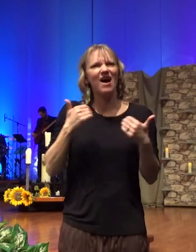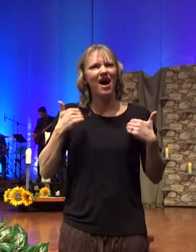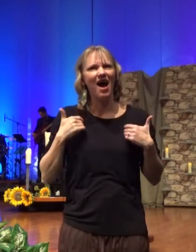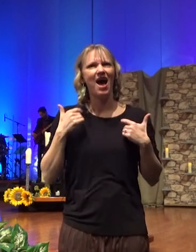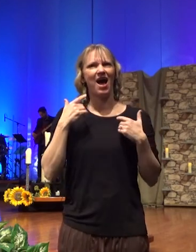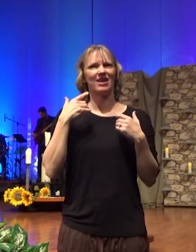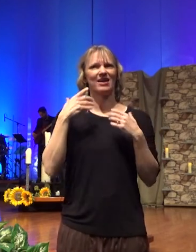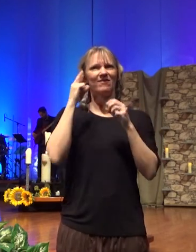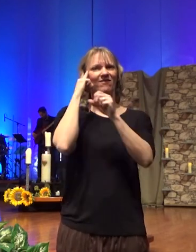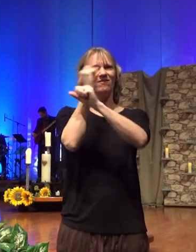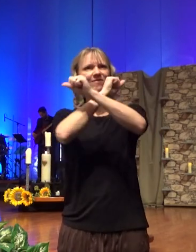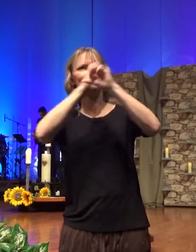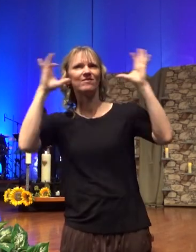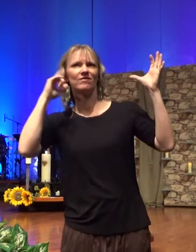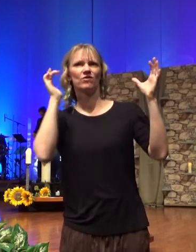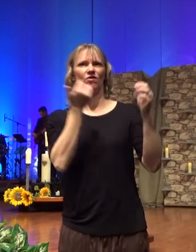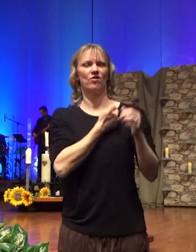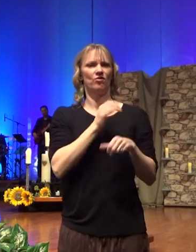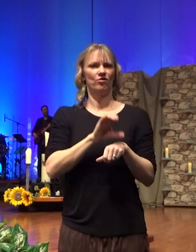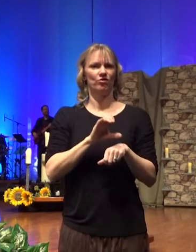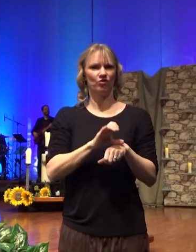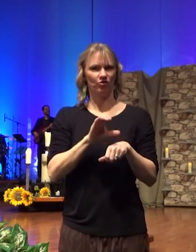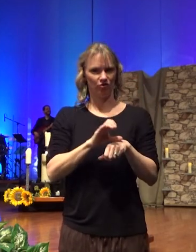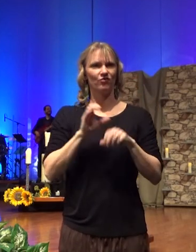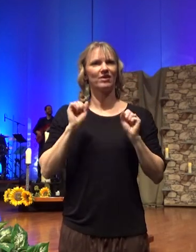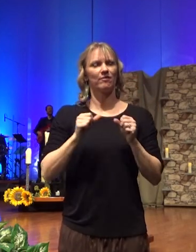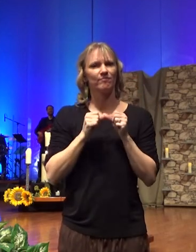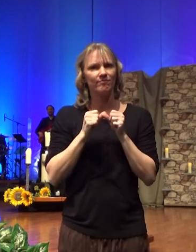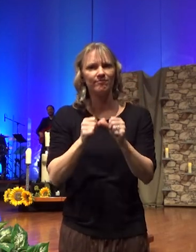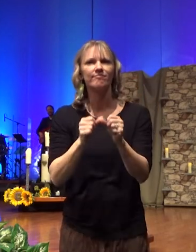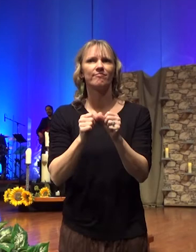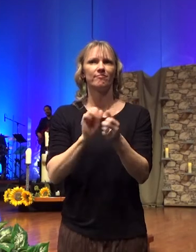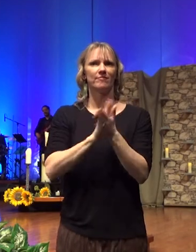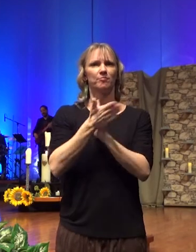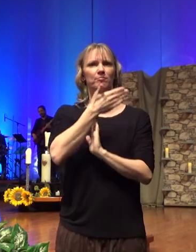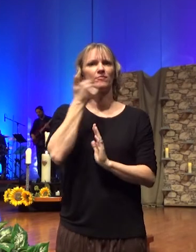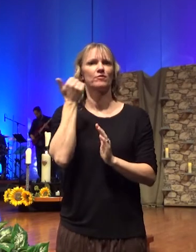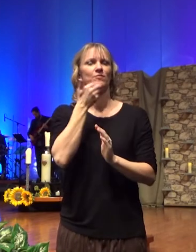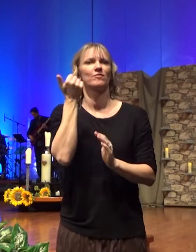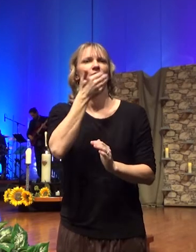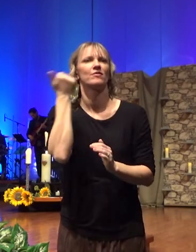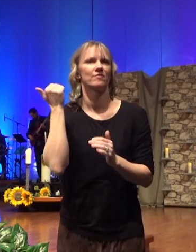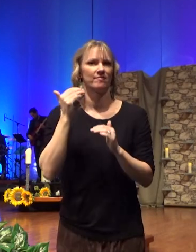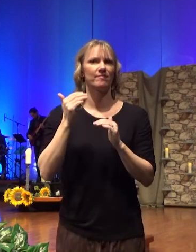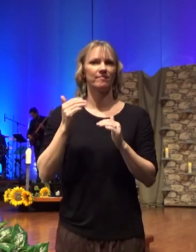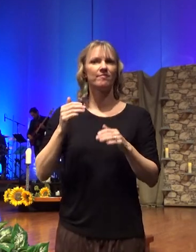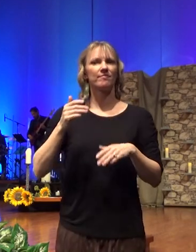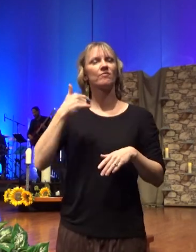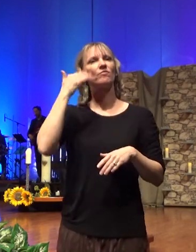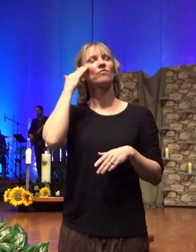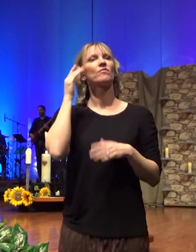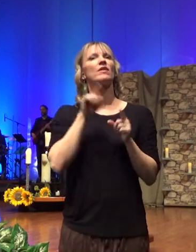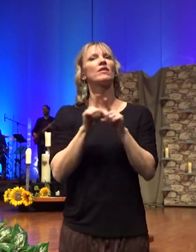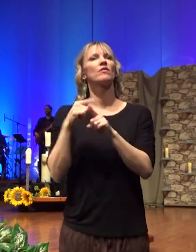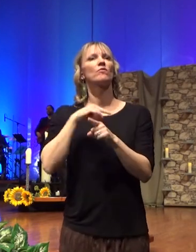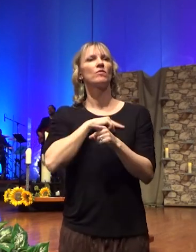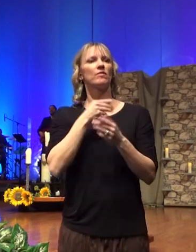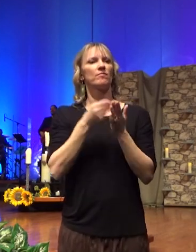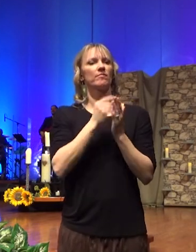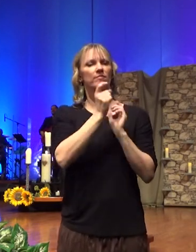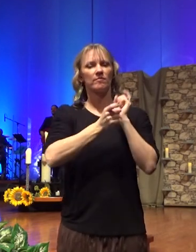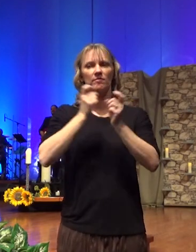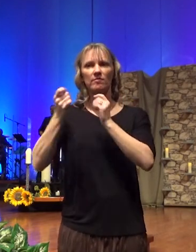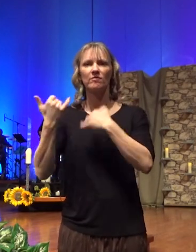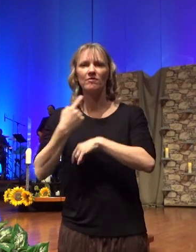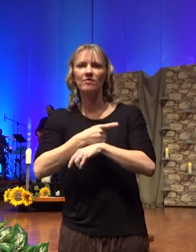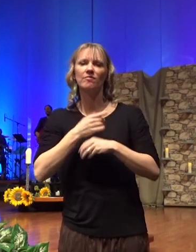and held such a strong vision for our Mile High Church that it could continue to be even better than what it was in our experience. And I know that as we give today